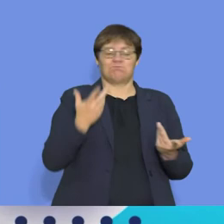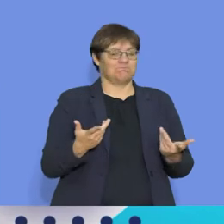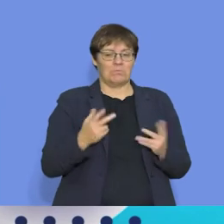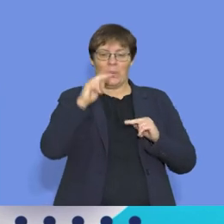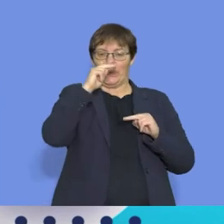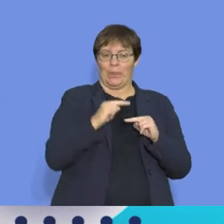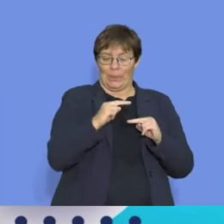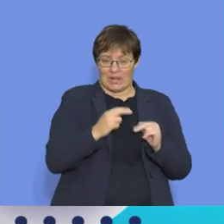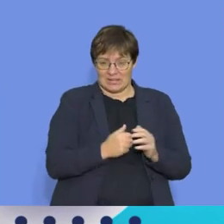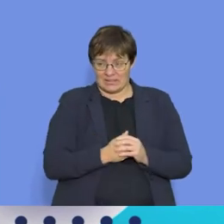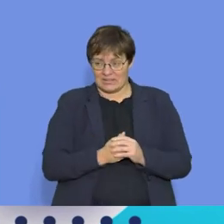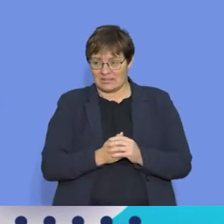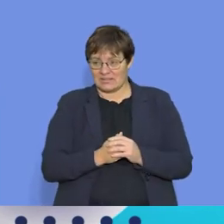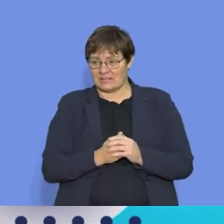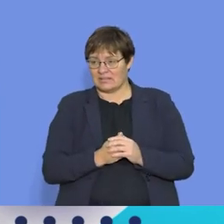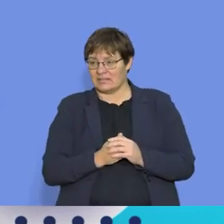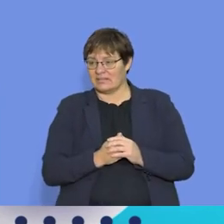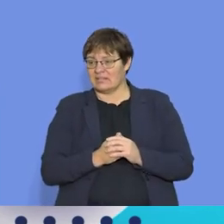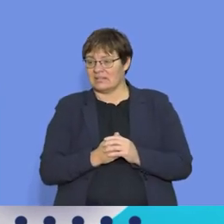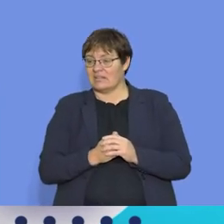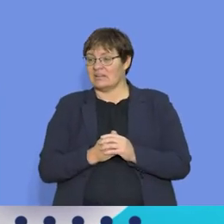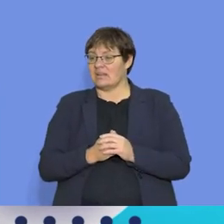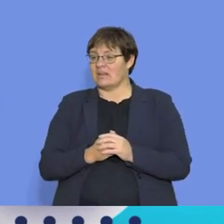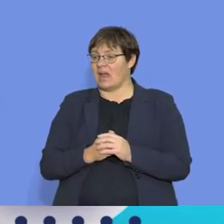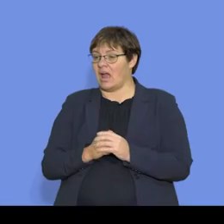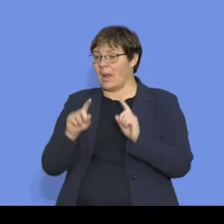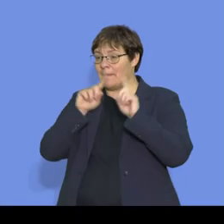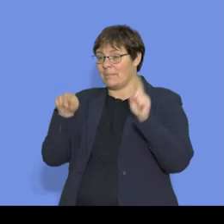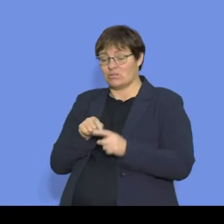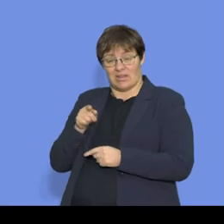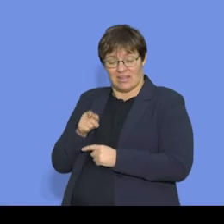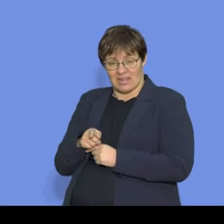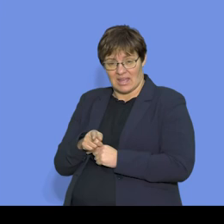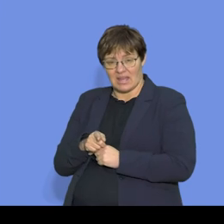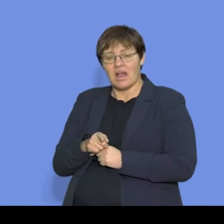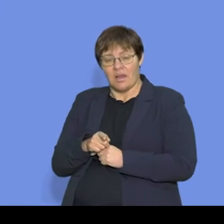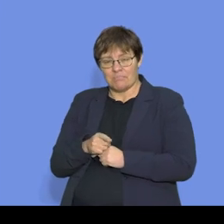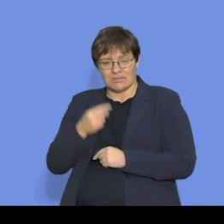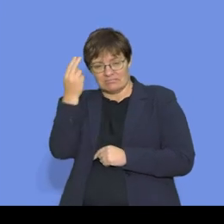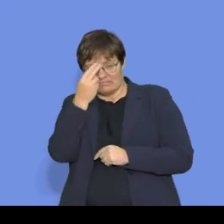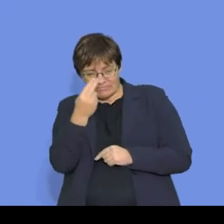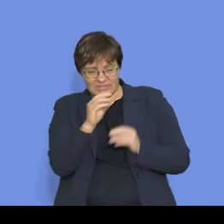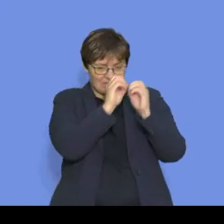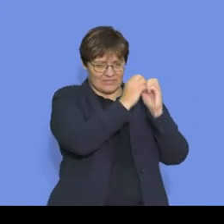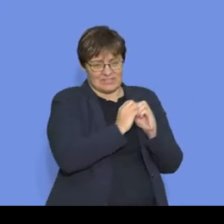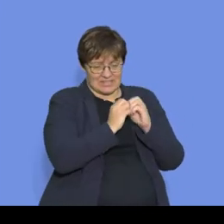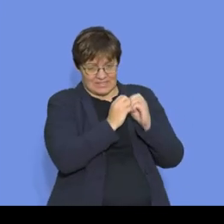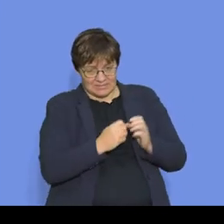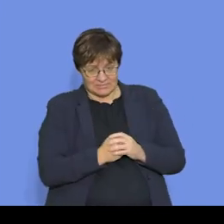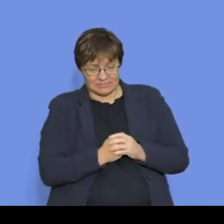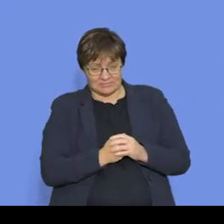a long neck. And the picture we're looking at here, that is a recreation